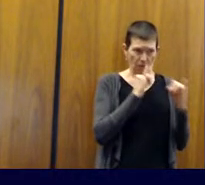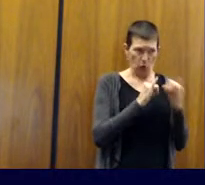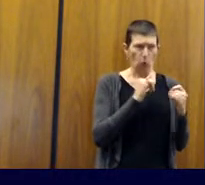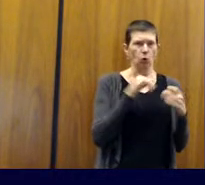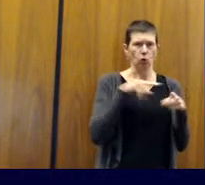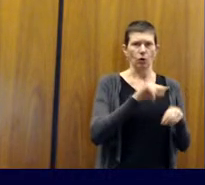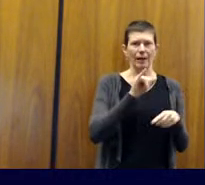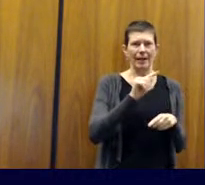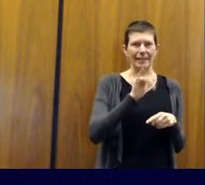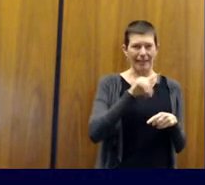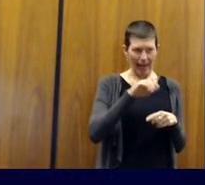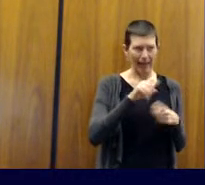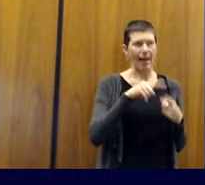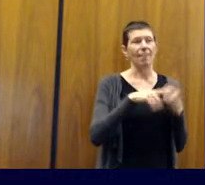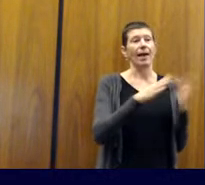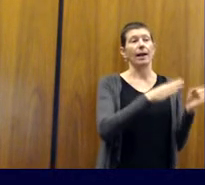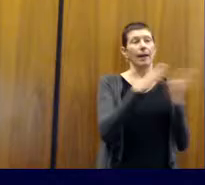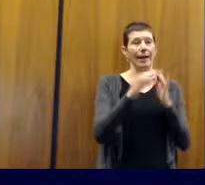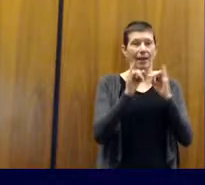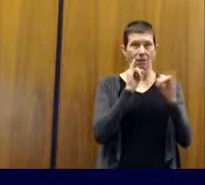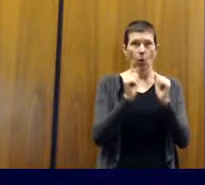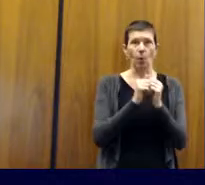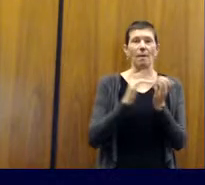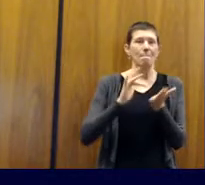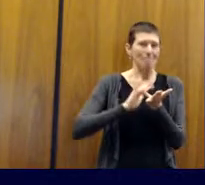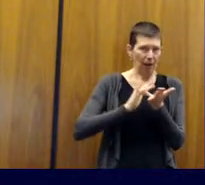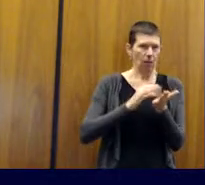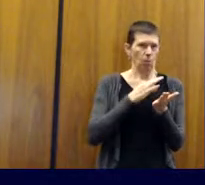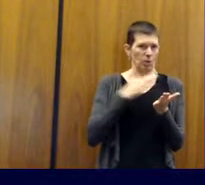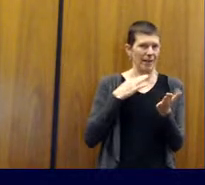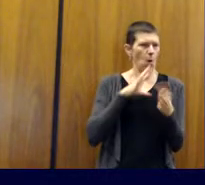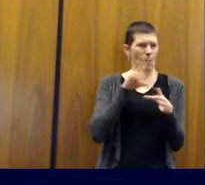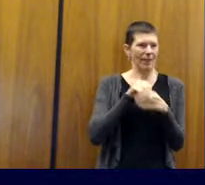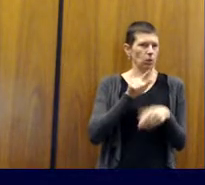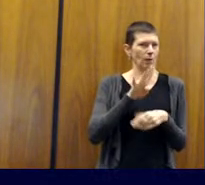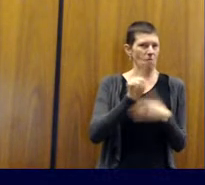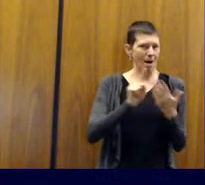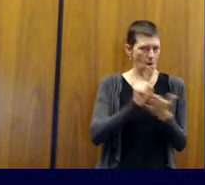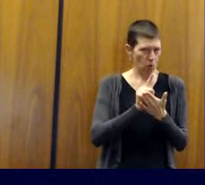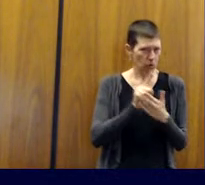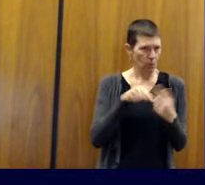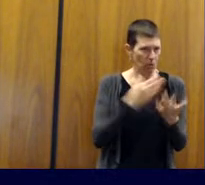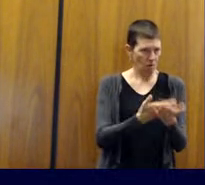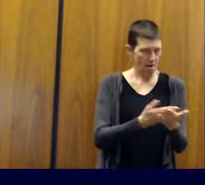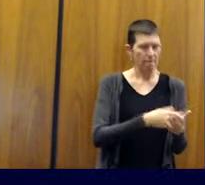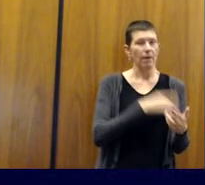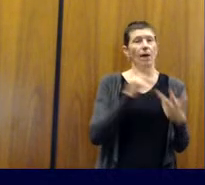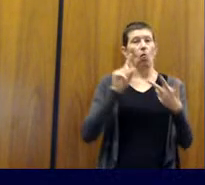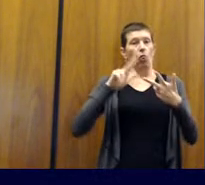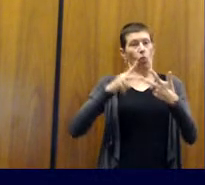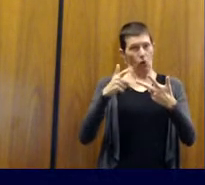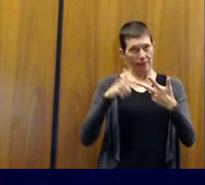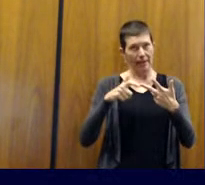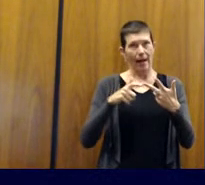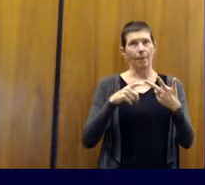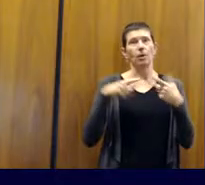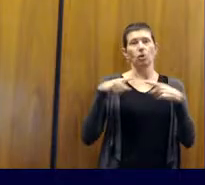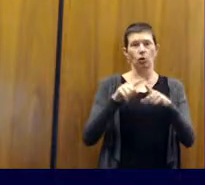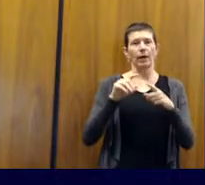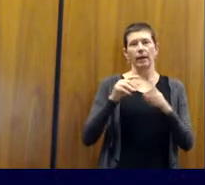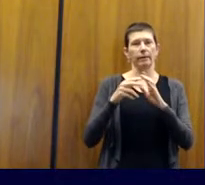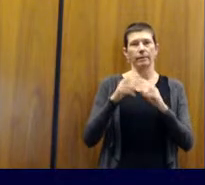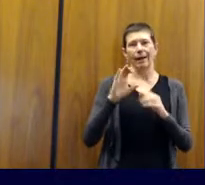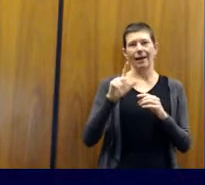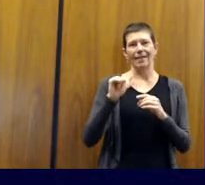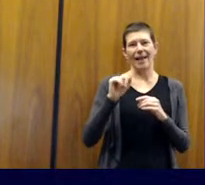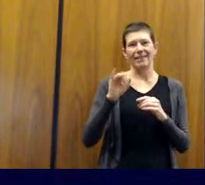intake. They then get interviewed by medical personnel within 24 hours of them being there, and then a third time at classification. In